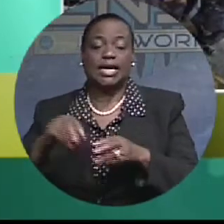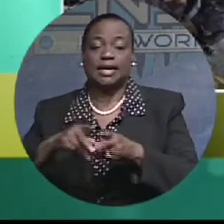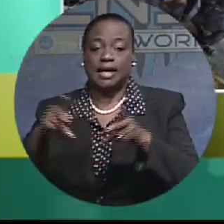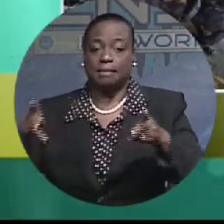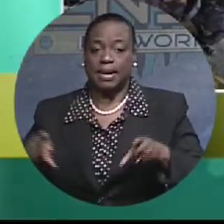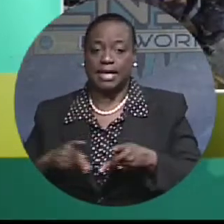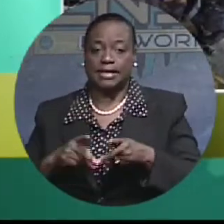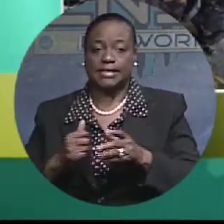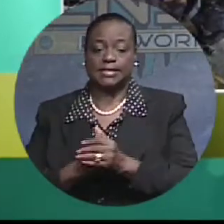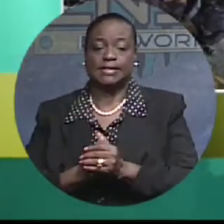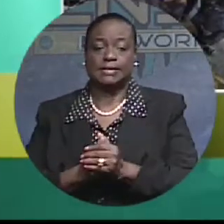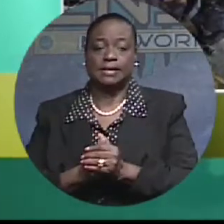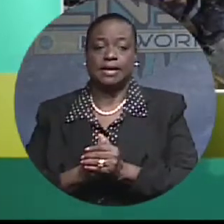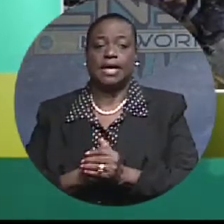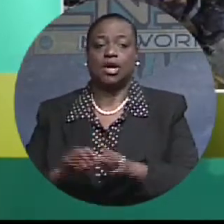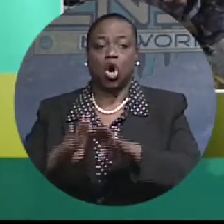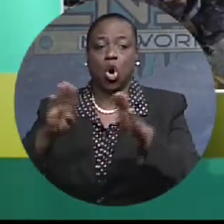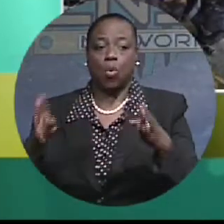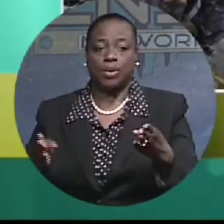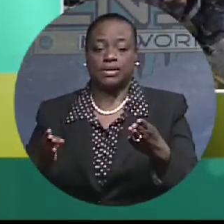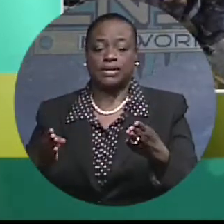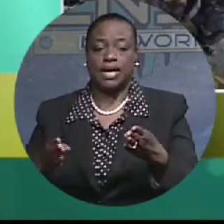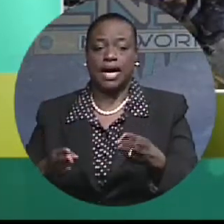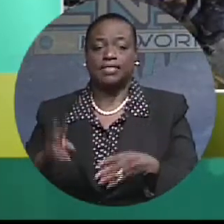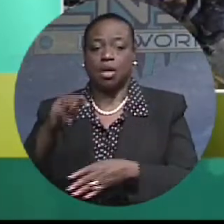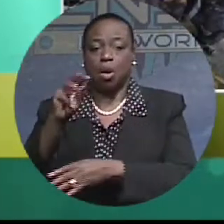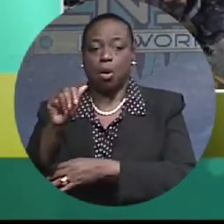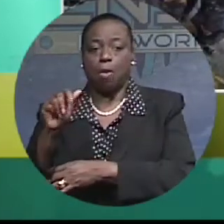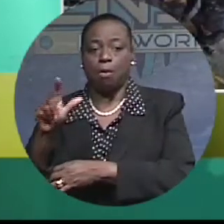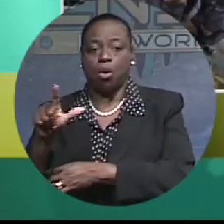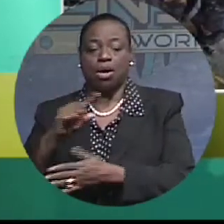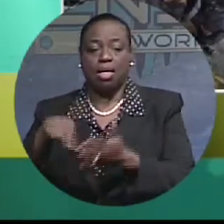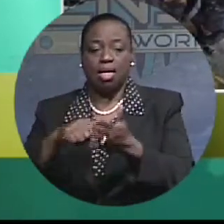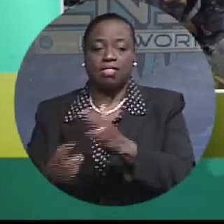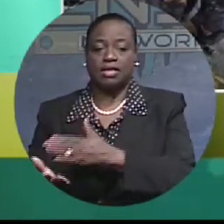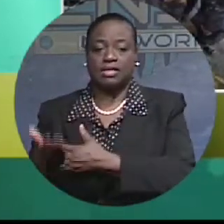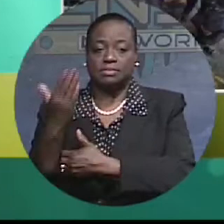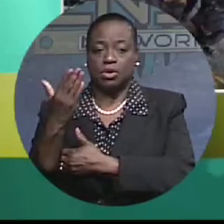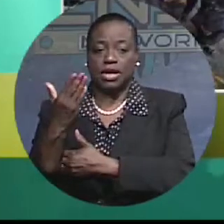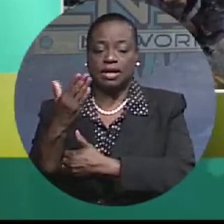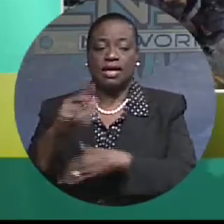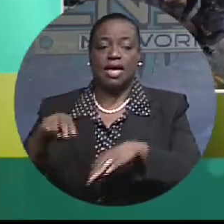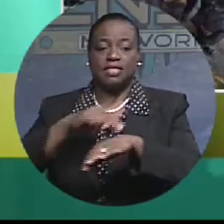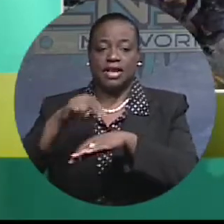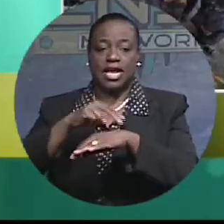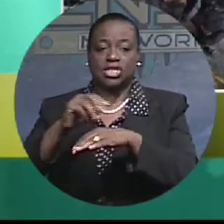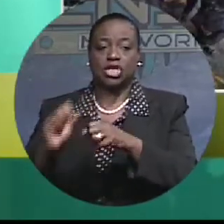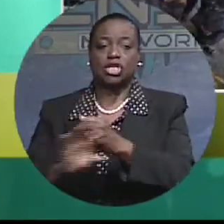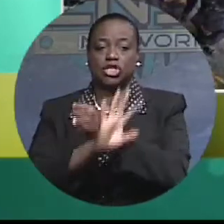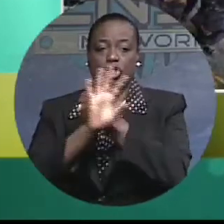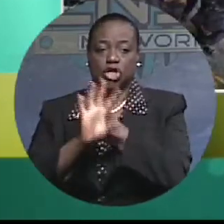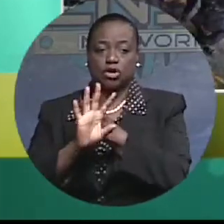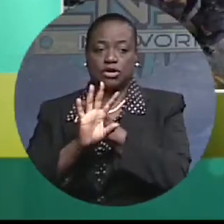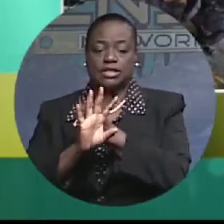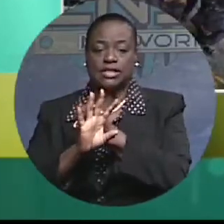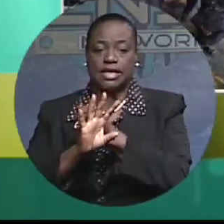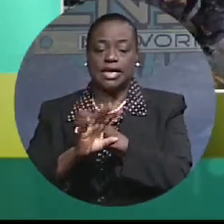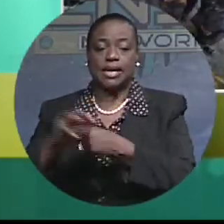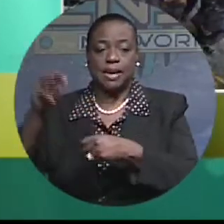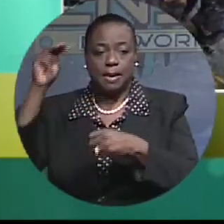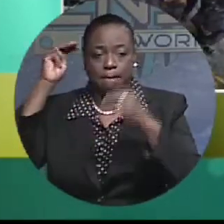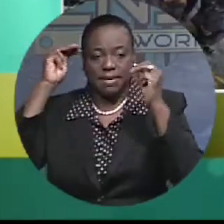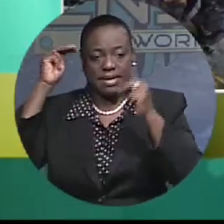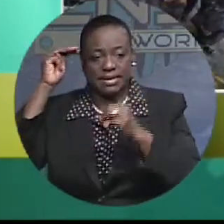Safety Week opened at the Mullet Marathon. LaDon Davis was there as the National Security Minister issued a warning to the wider public and helped